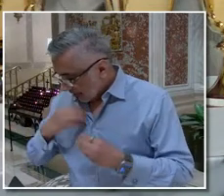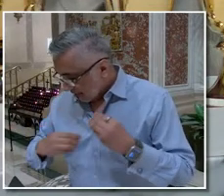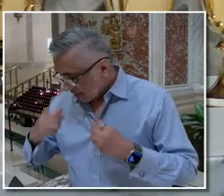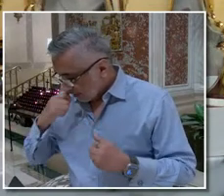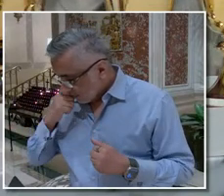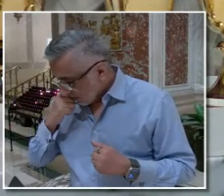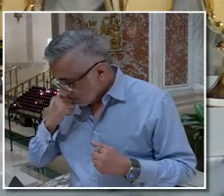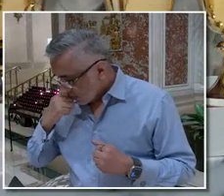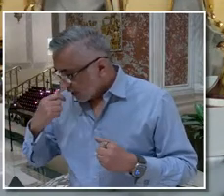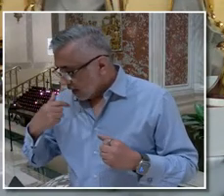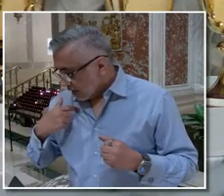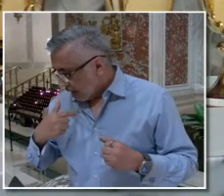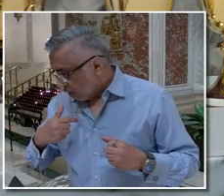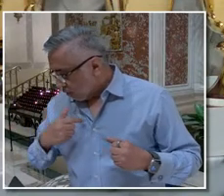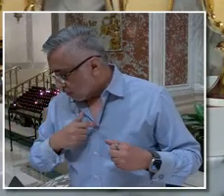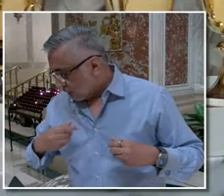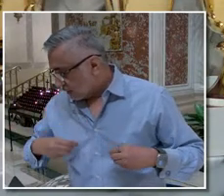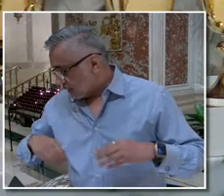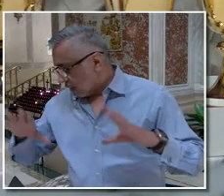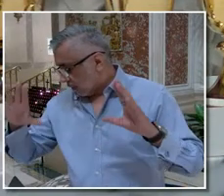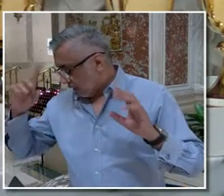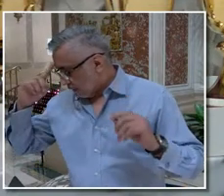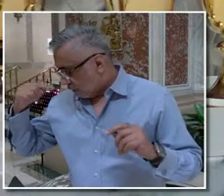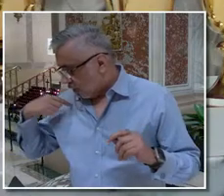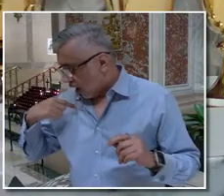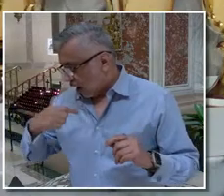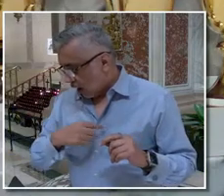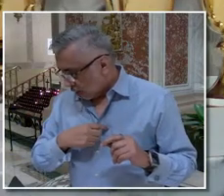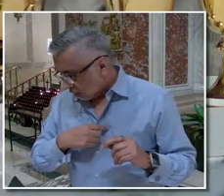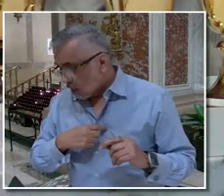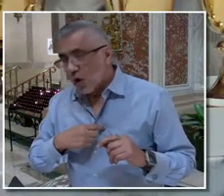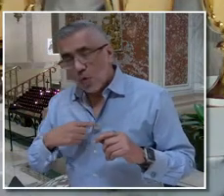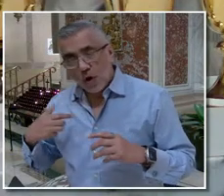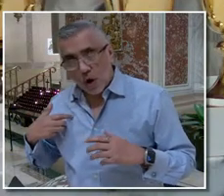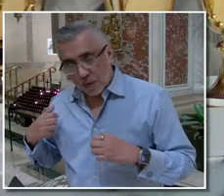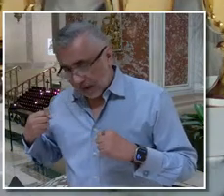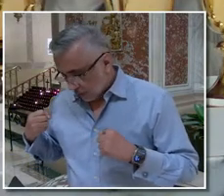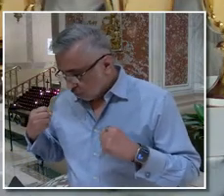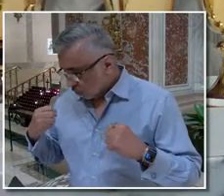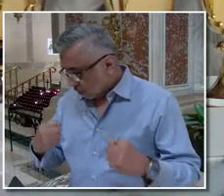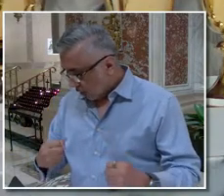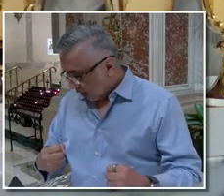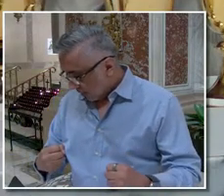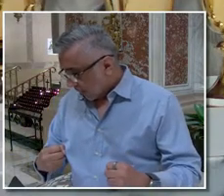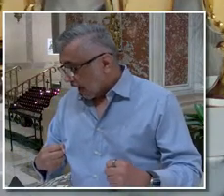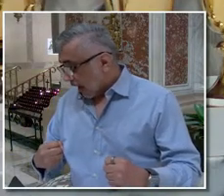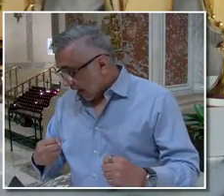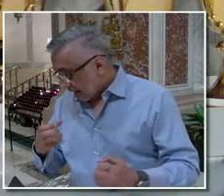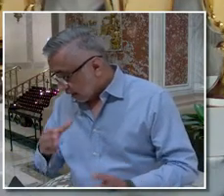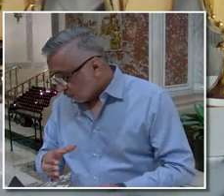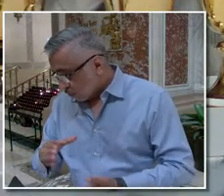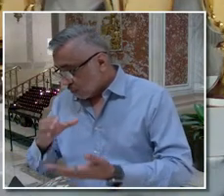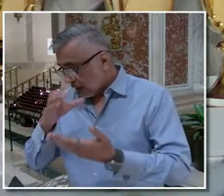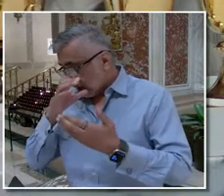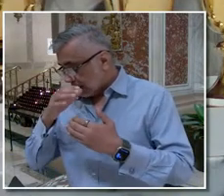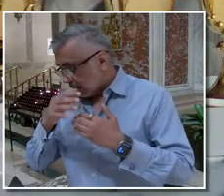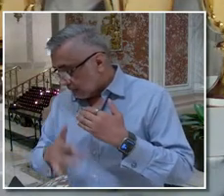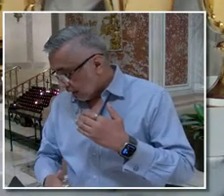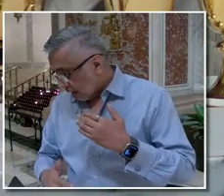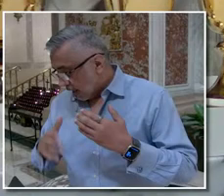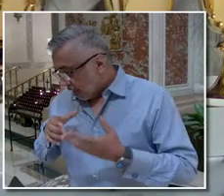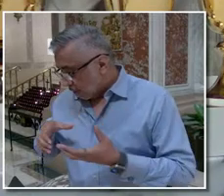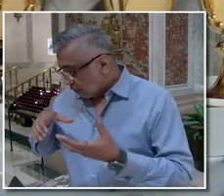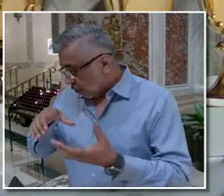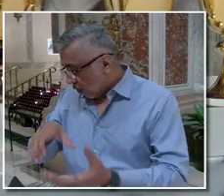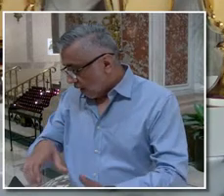flesh that was sacrificed for us, we are made strong. And as we drink his blood that was poured